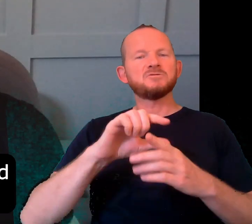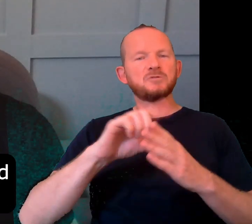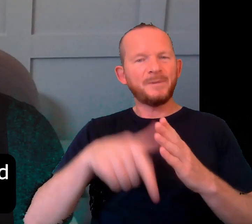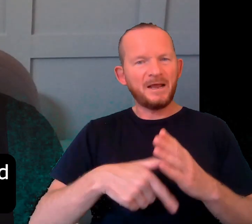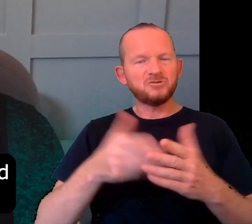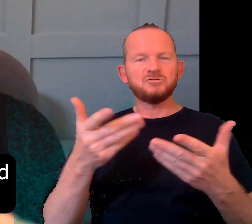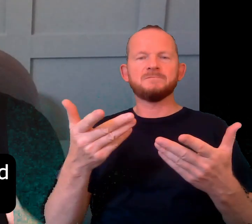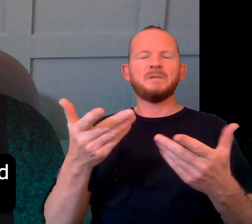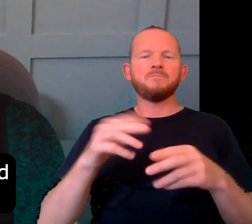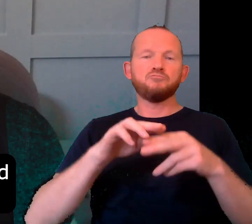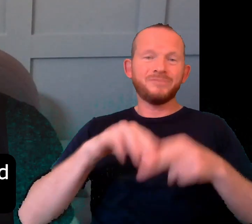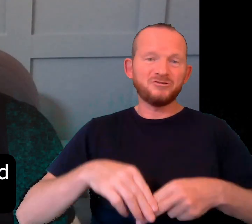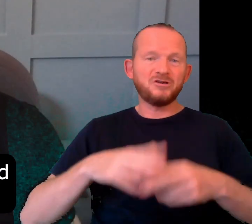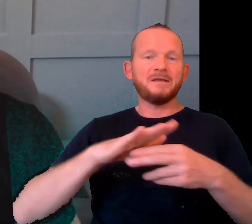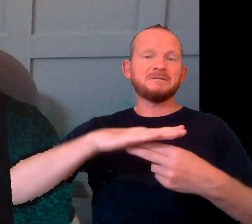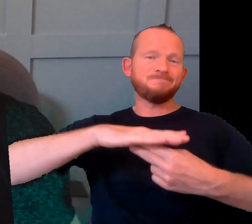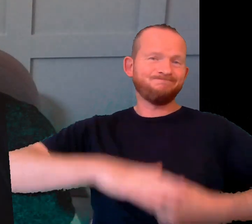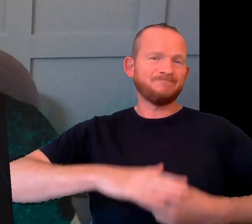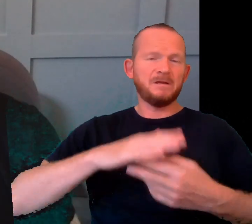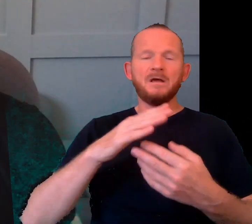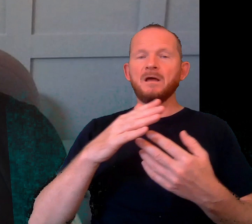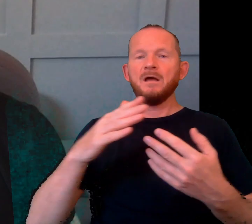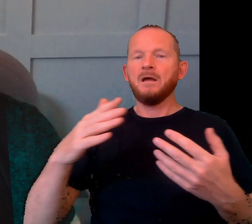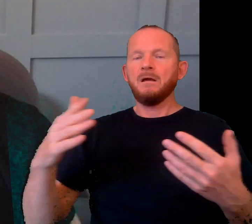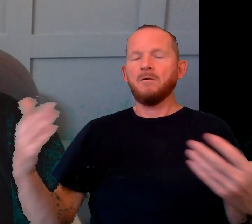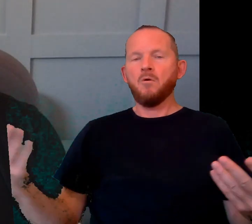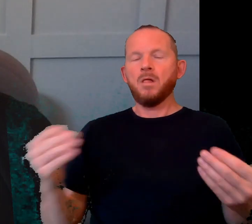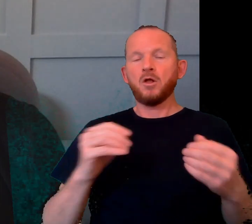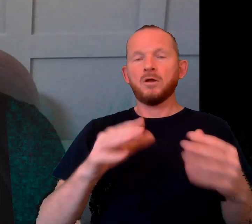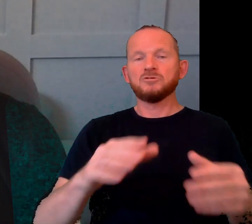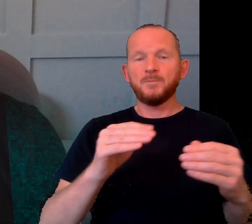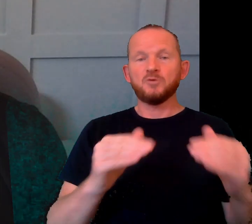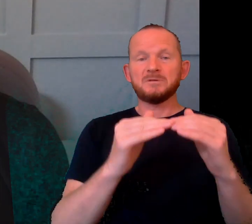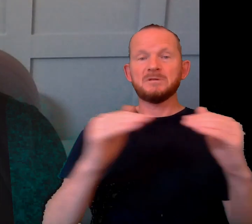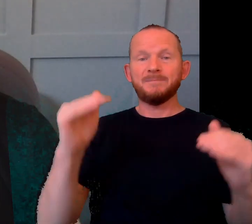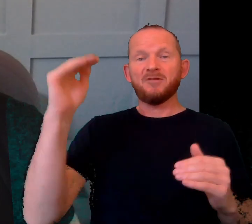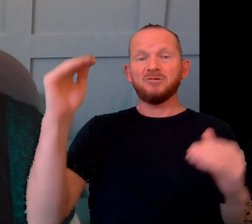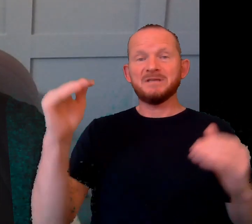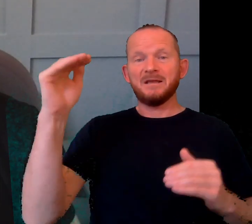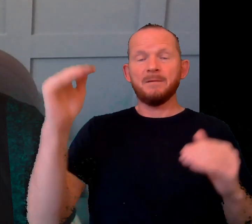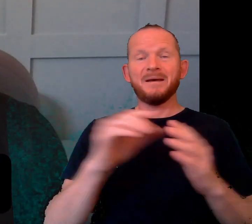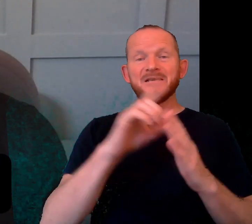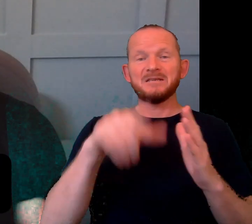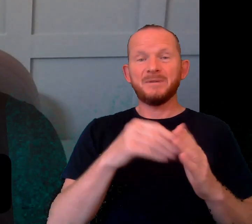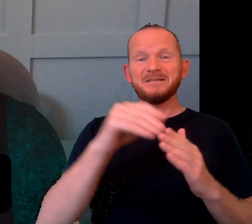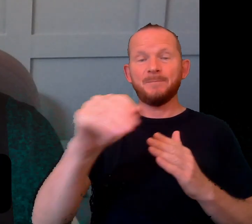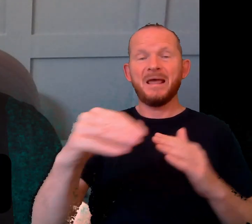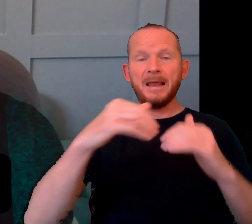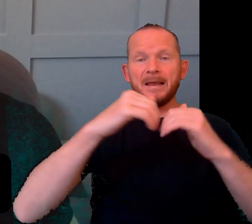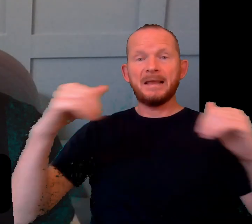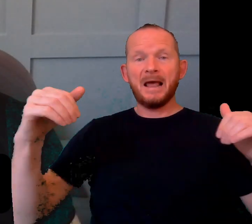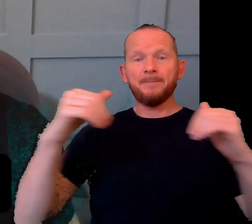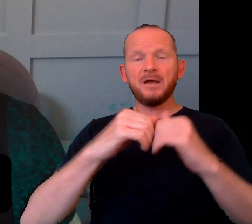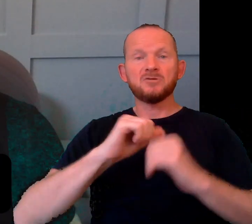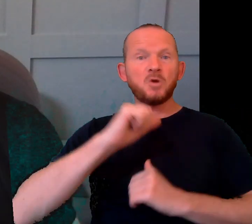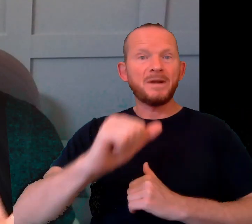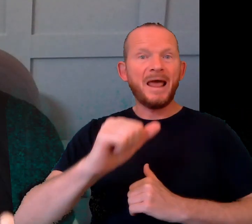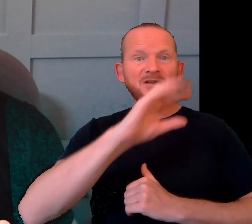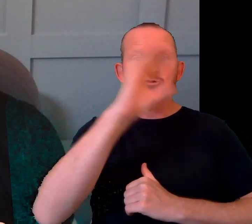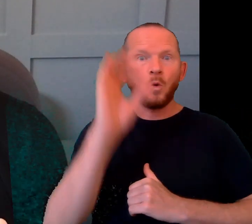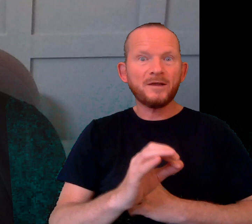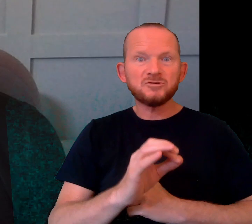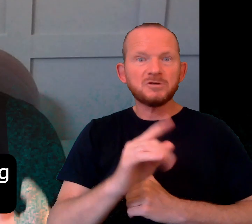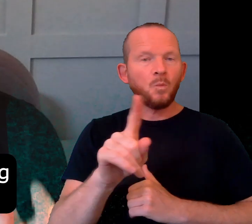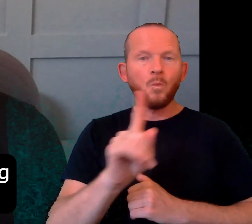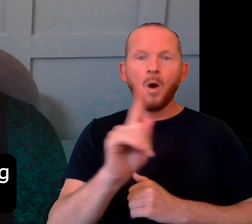progression, discrimination and prejudice all play a part in contributing to the disparity highlighted by the disability pay gap. So the